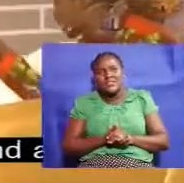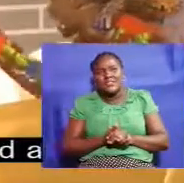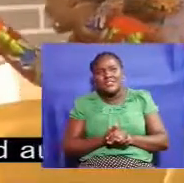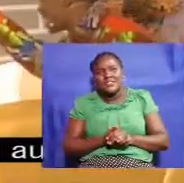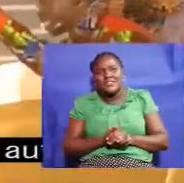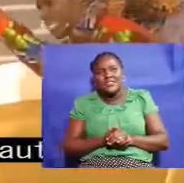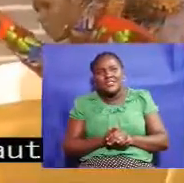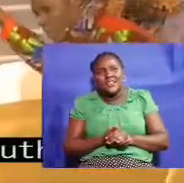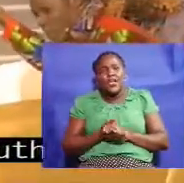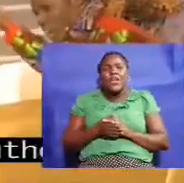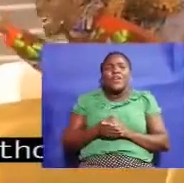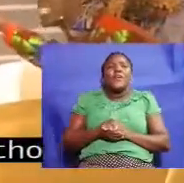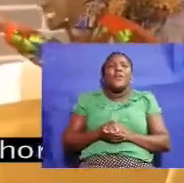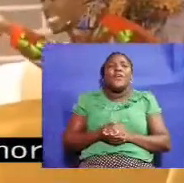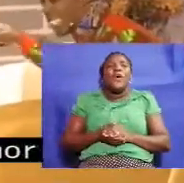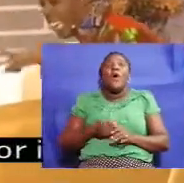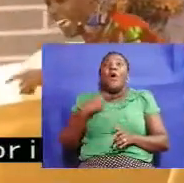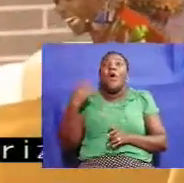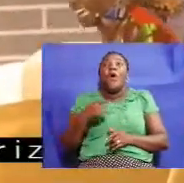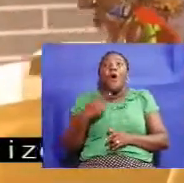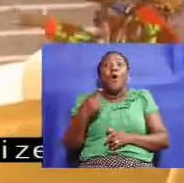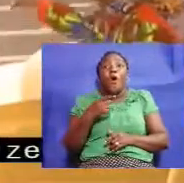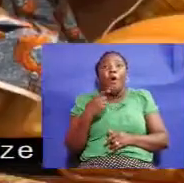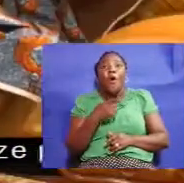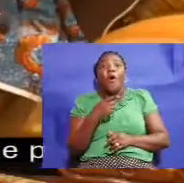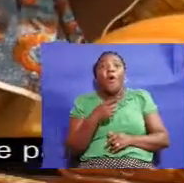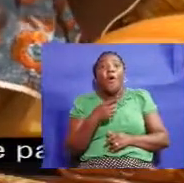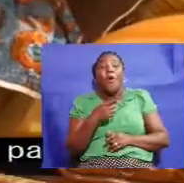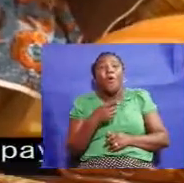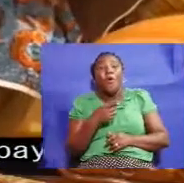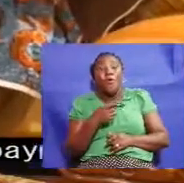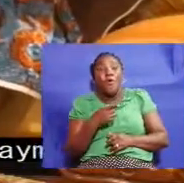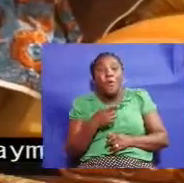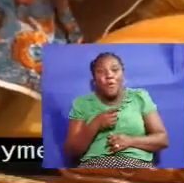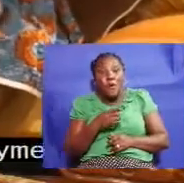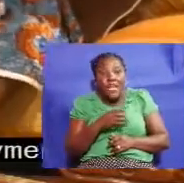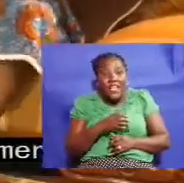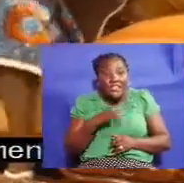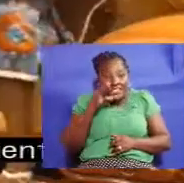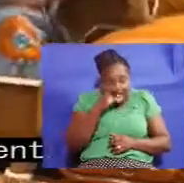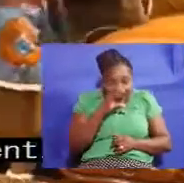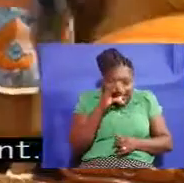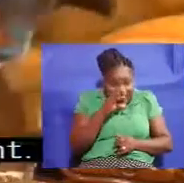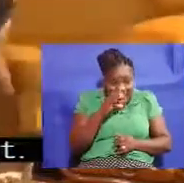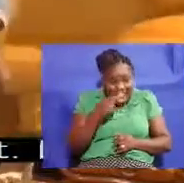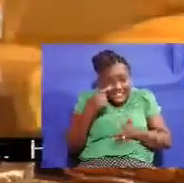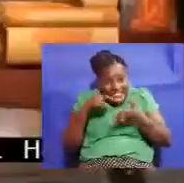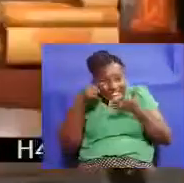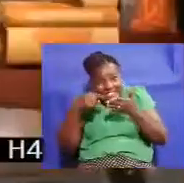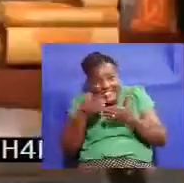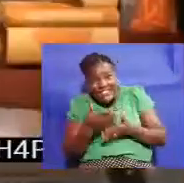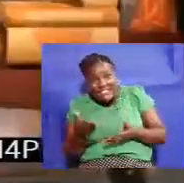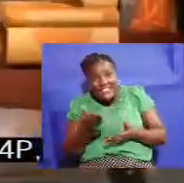Please. I think there's someone at the door. Check it. Check it. I won't like it. Check it.